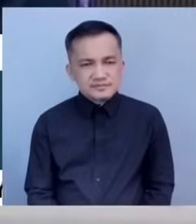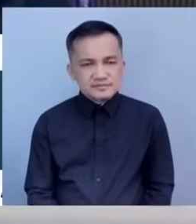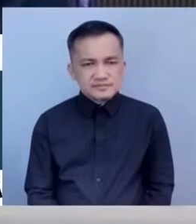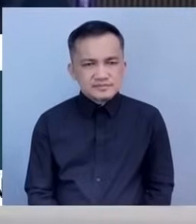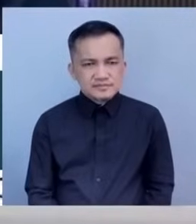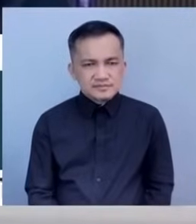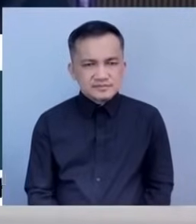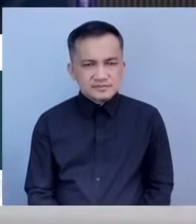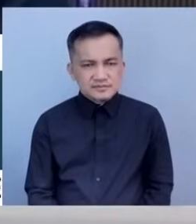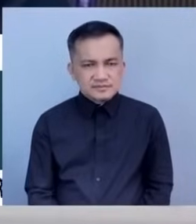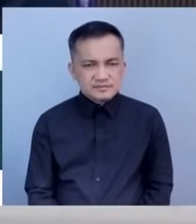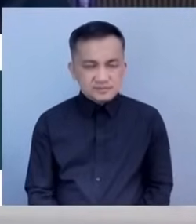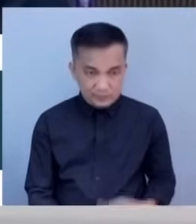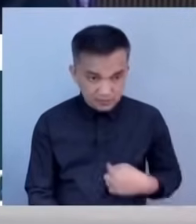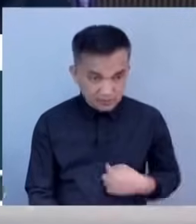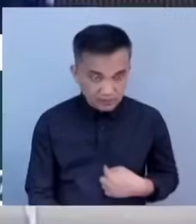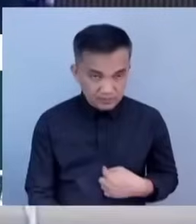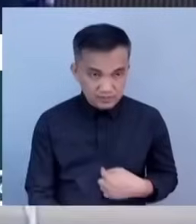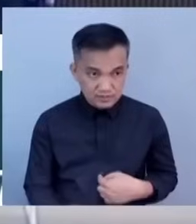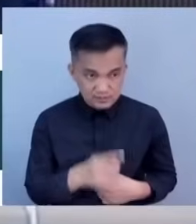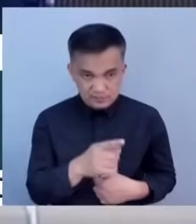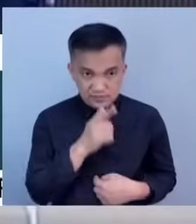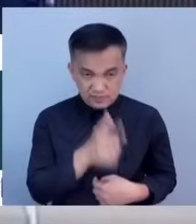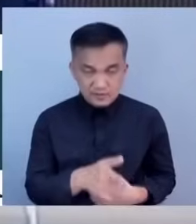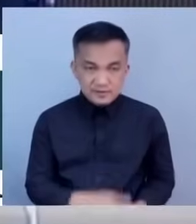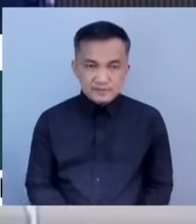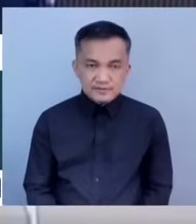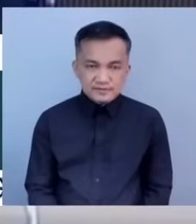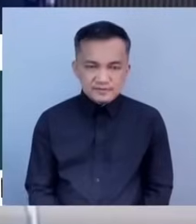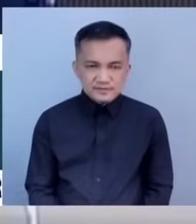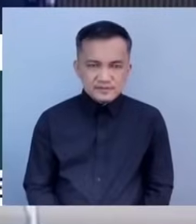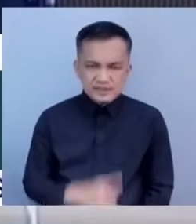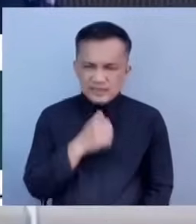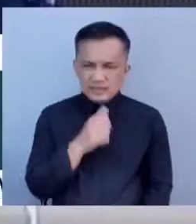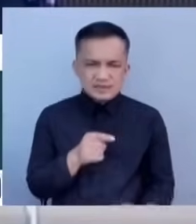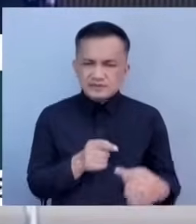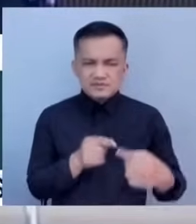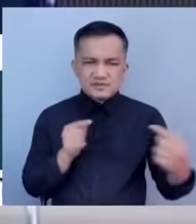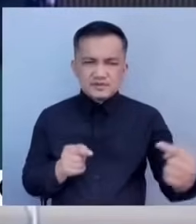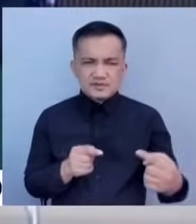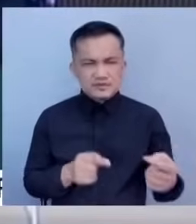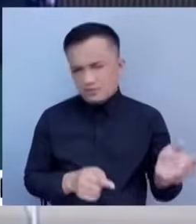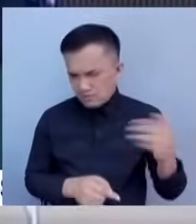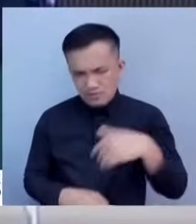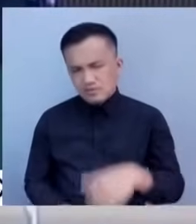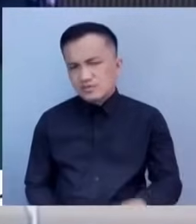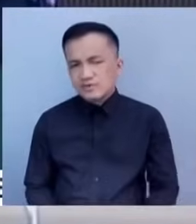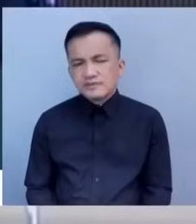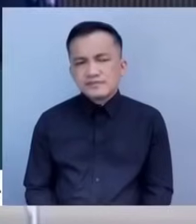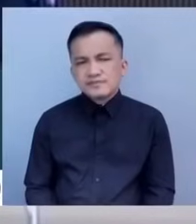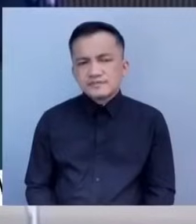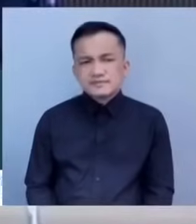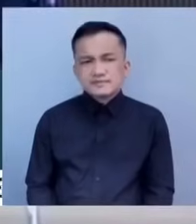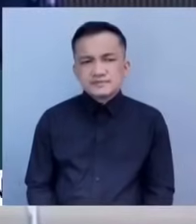Ano ka? Siniswerto kayo? I'm not even opposing it. Go ahead.